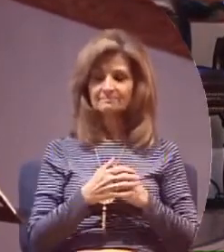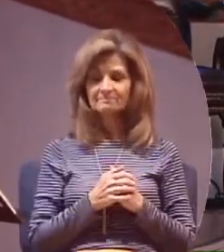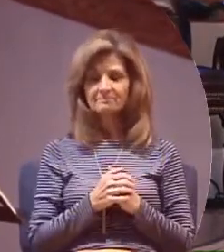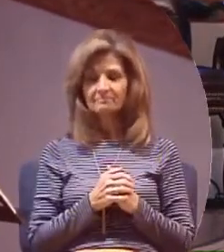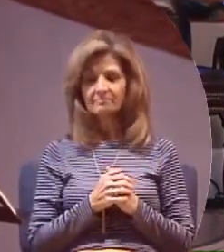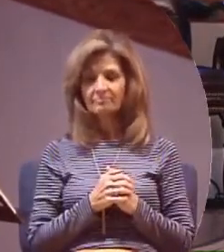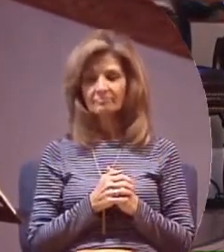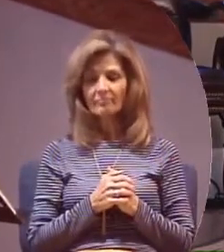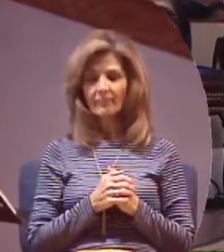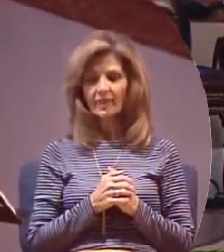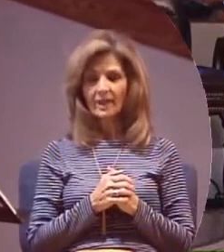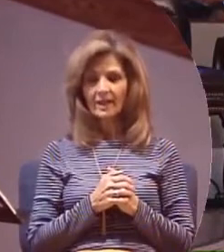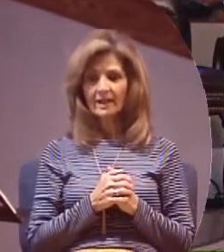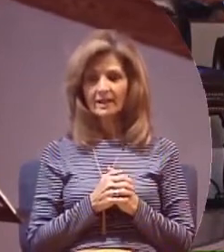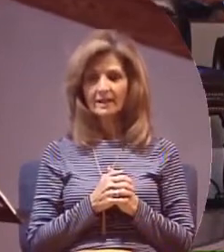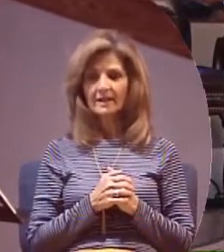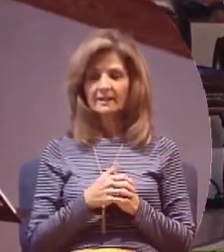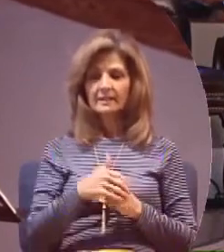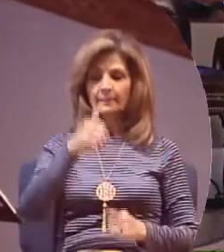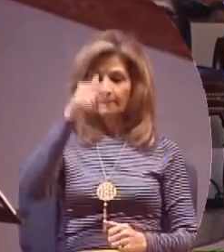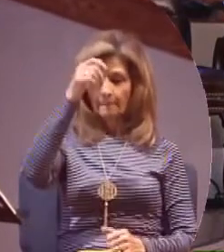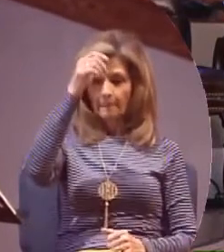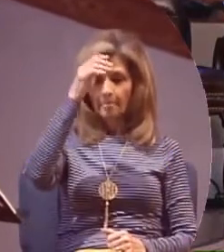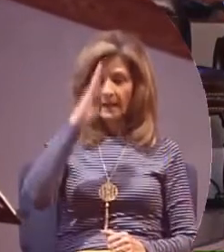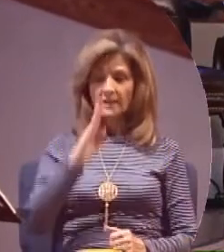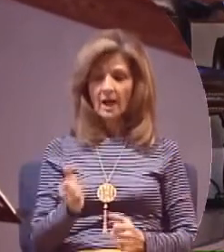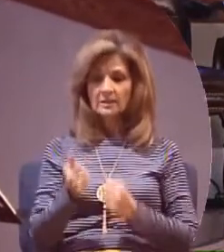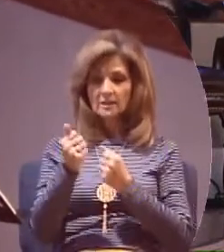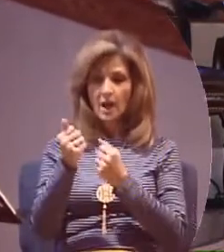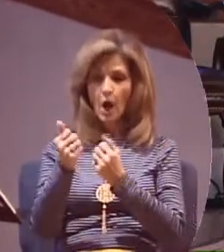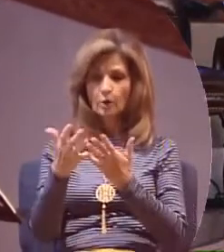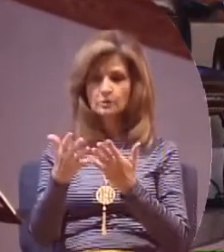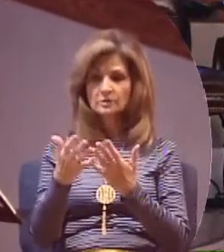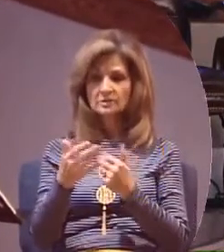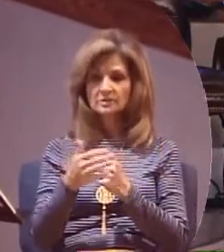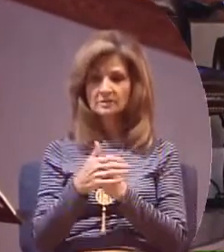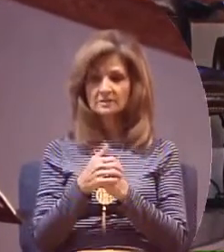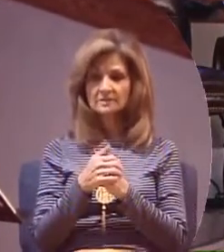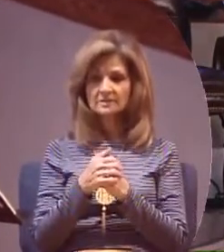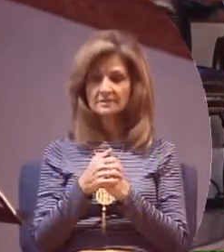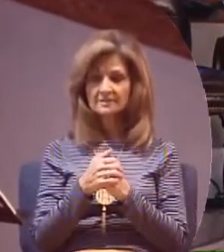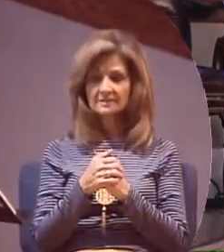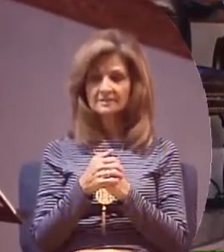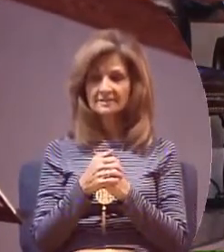come out of a rock. When they needed food, every morning when they woke up, there was manna laying around